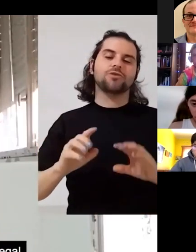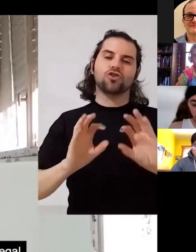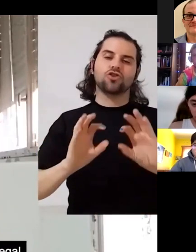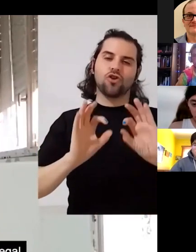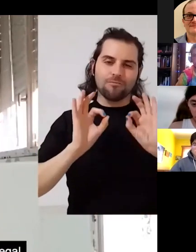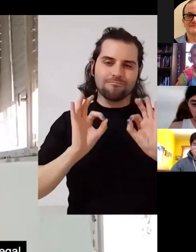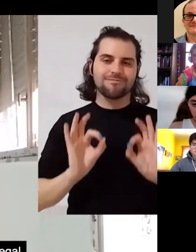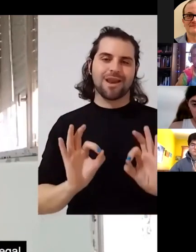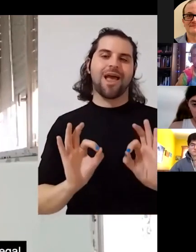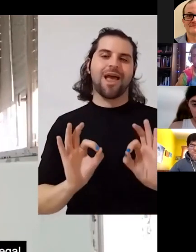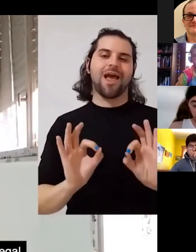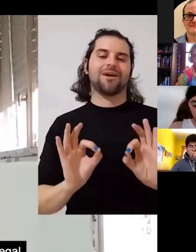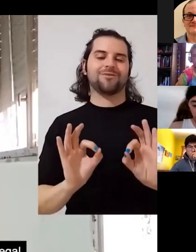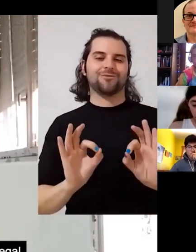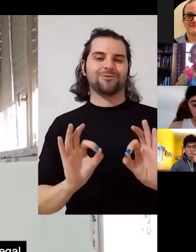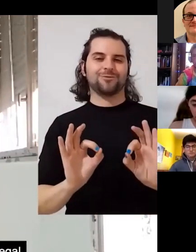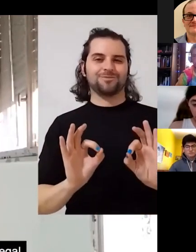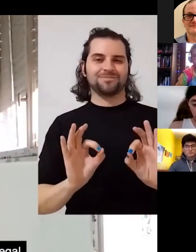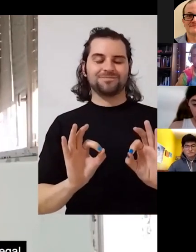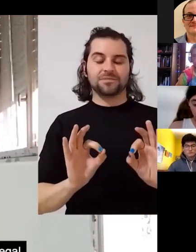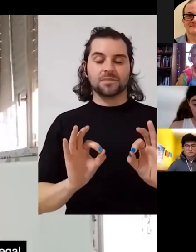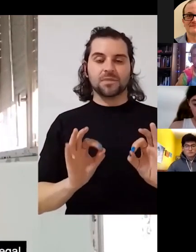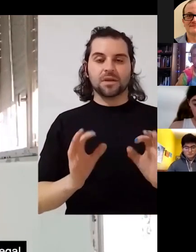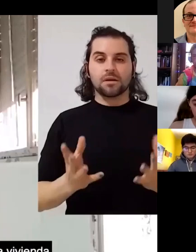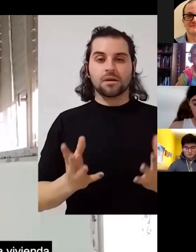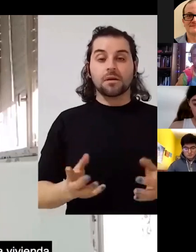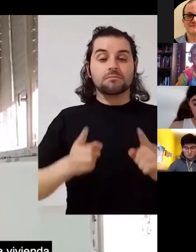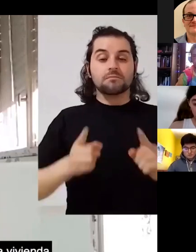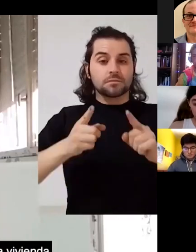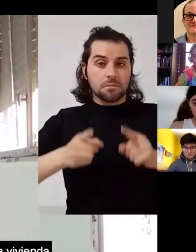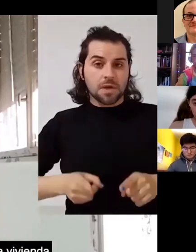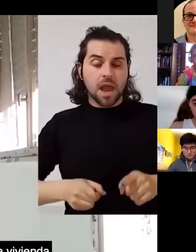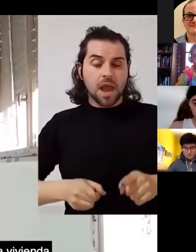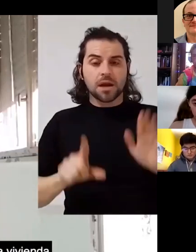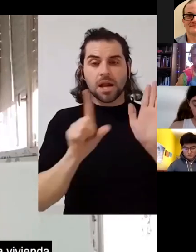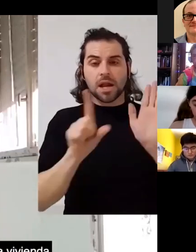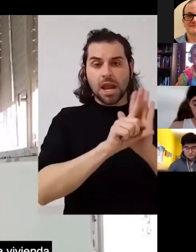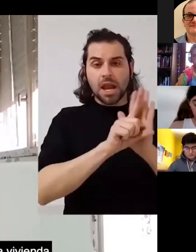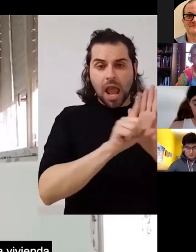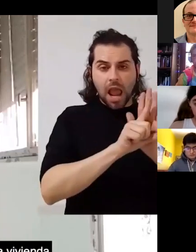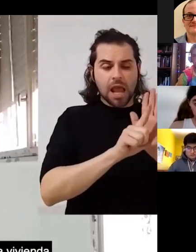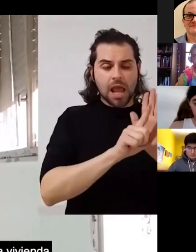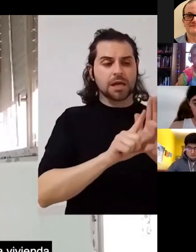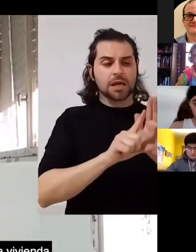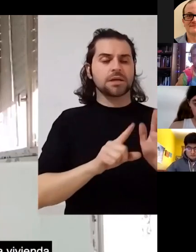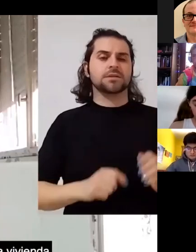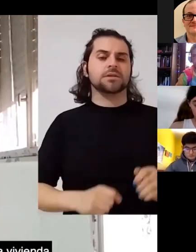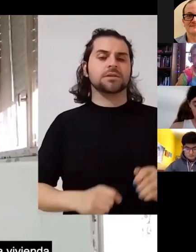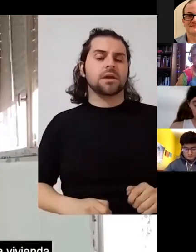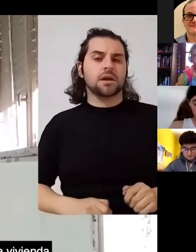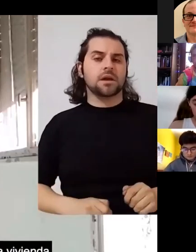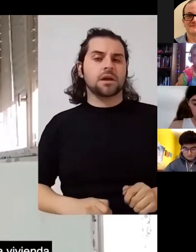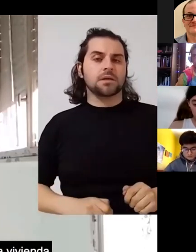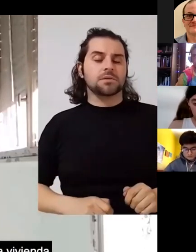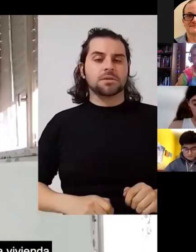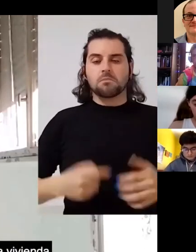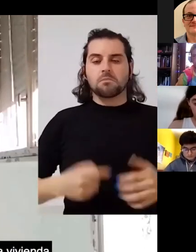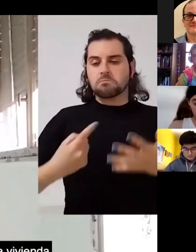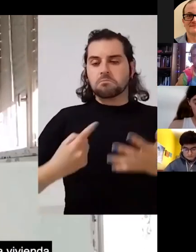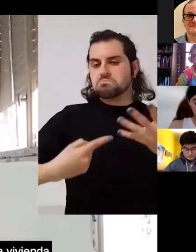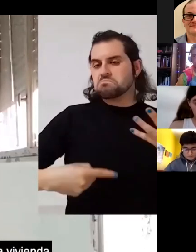of emergency that might put your life at risk. For example, legal processes,